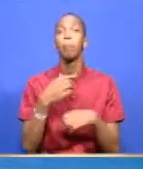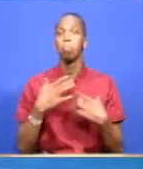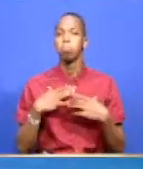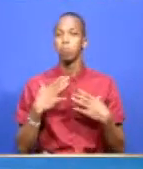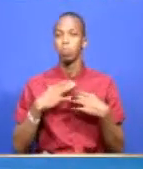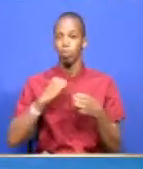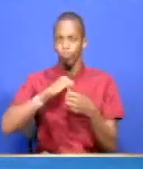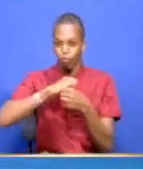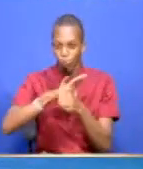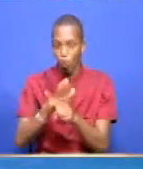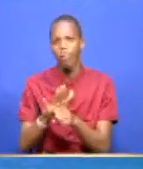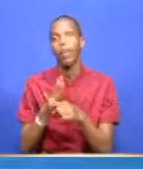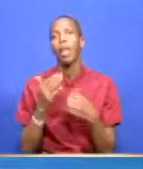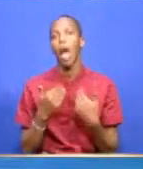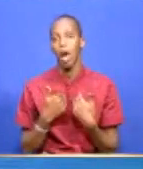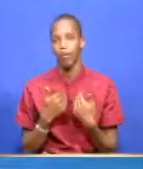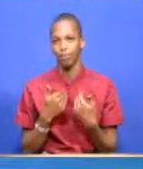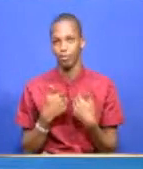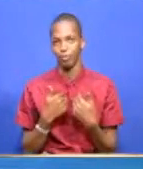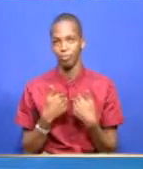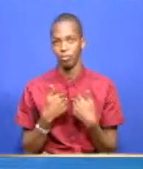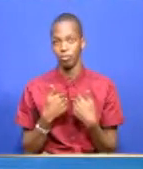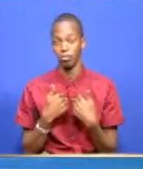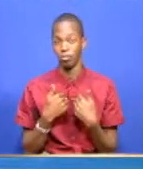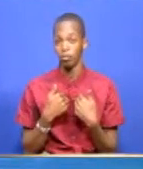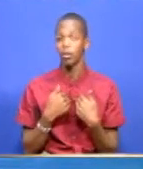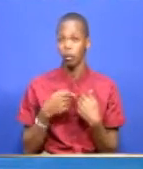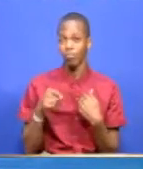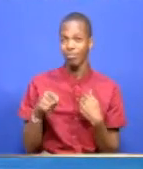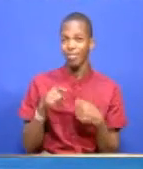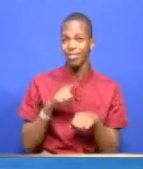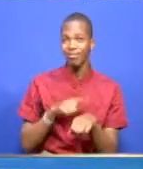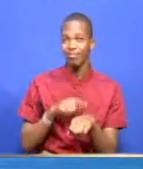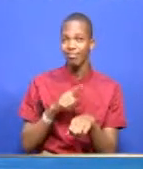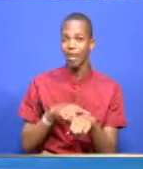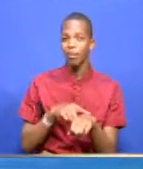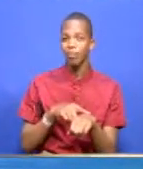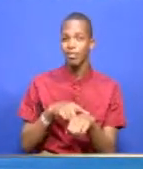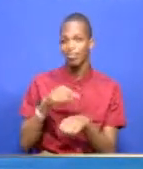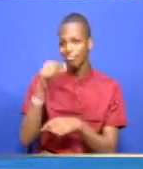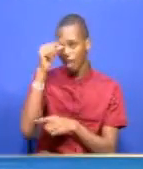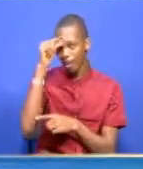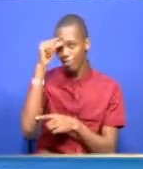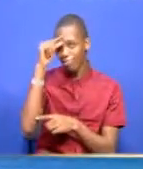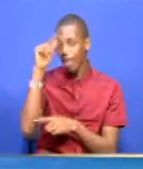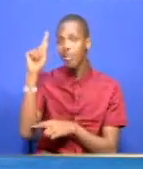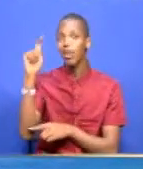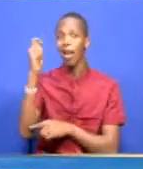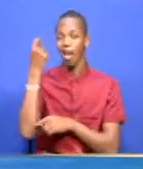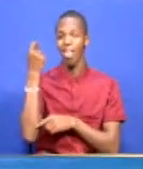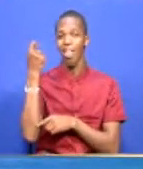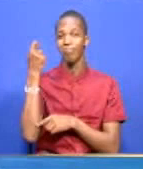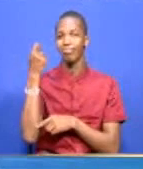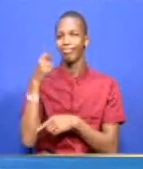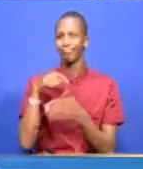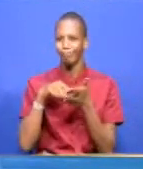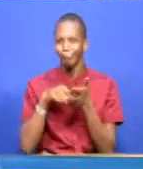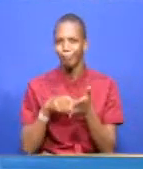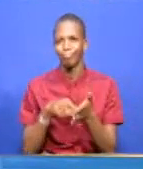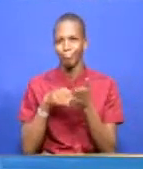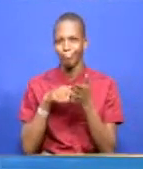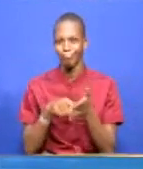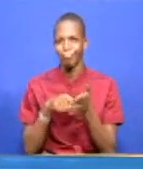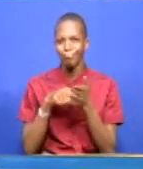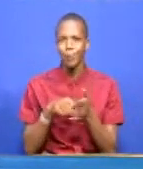coronavirus. These new heights have come at a time when the government of Kenya has intensified its efforts